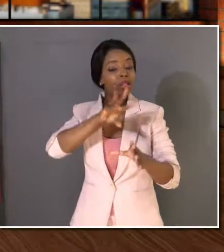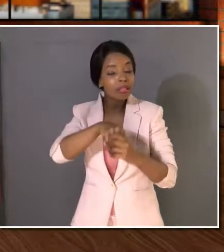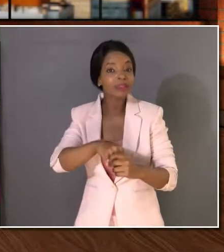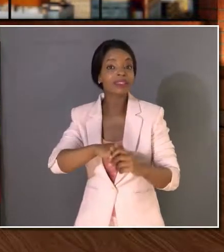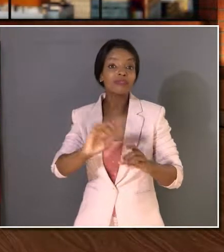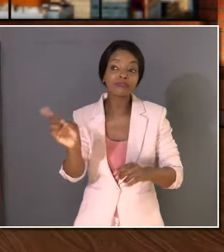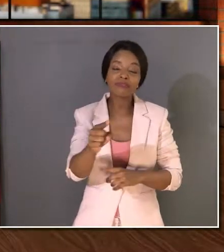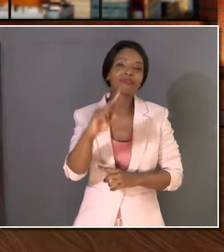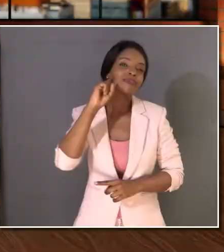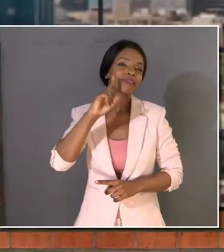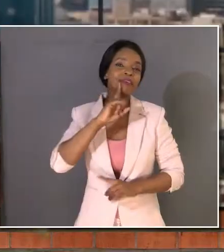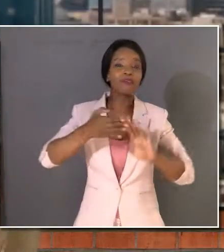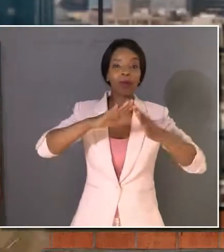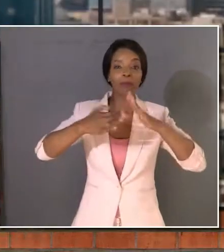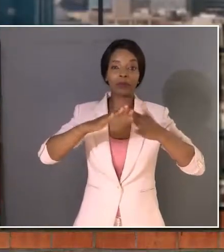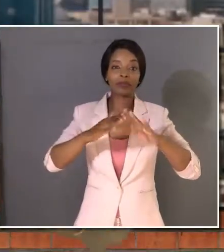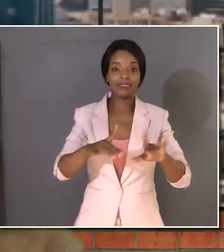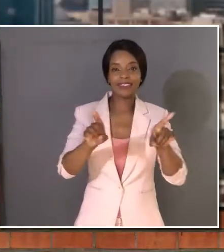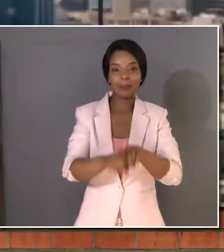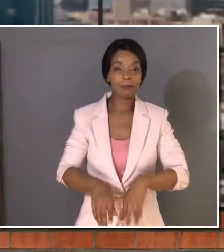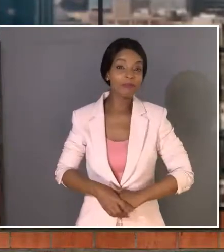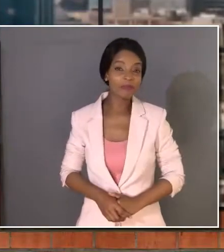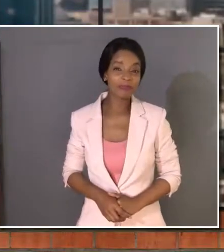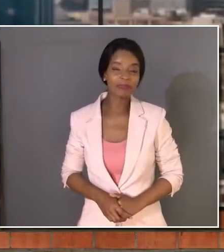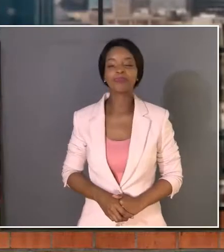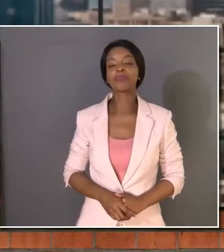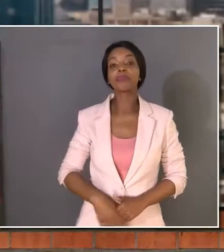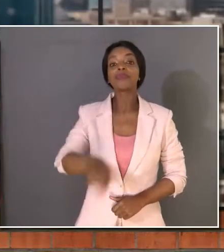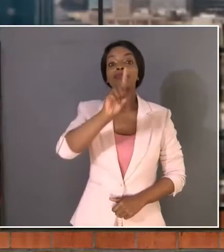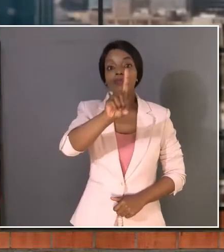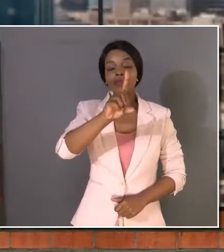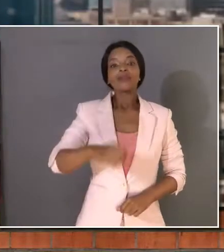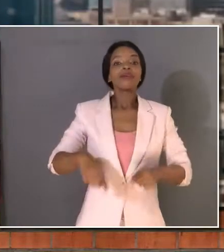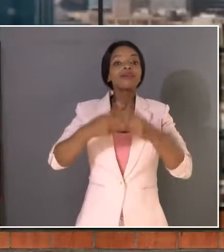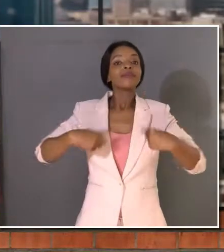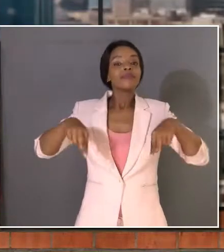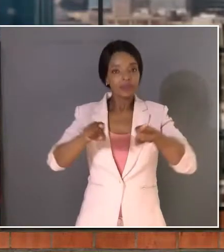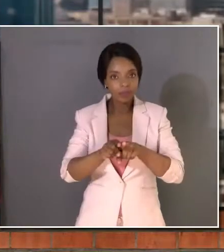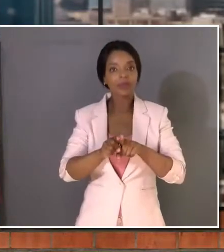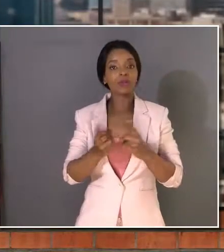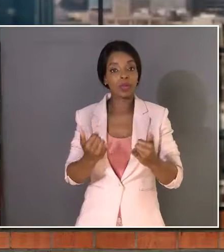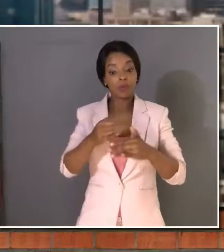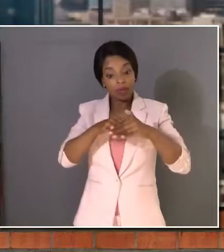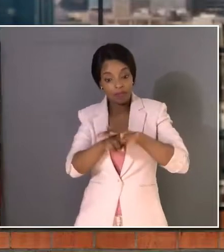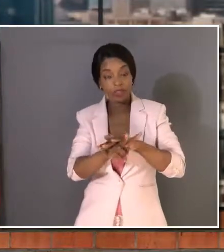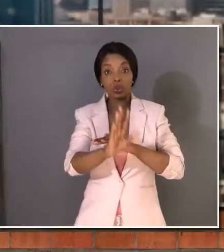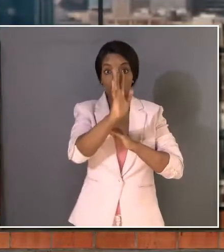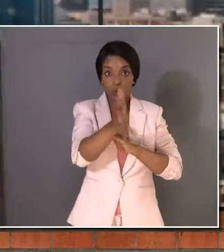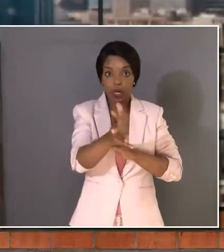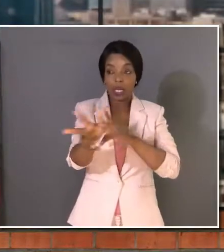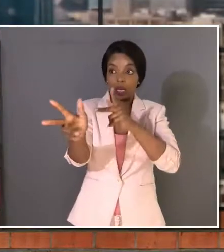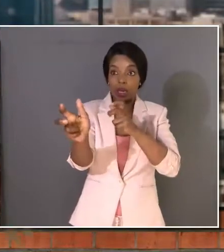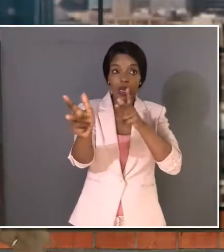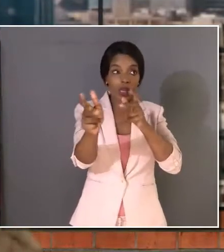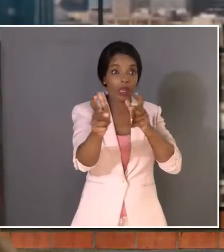our deaf community too. Before we take a look at videos of the innovations from both the DEA and SIA finalists,